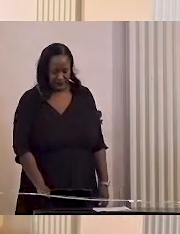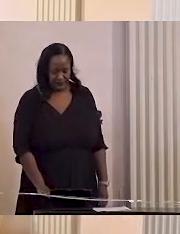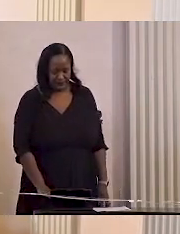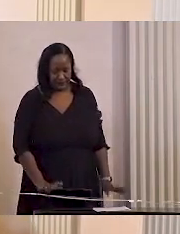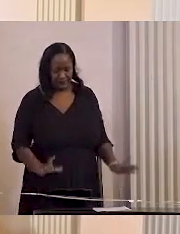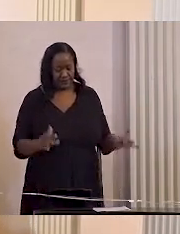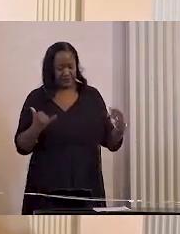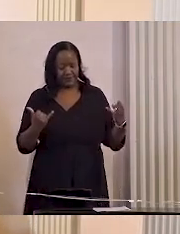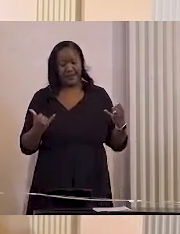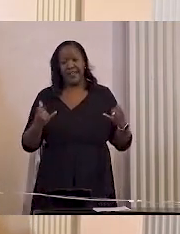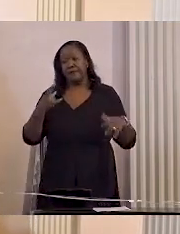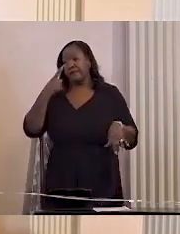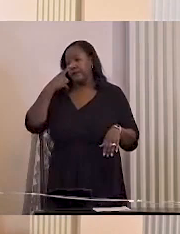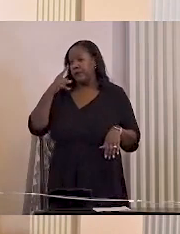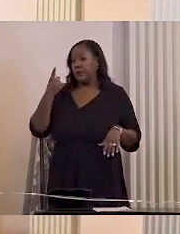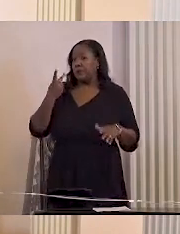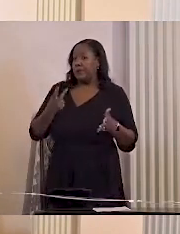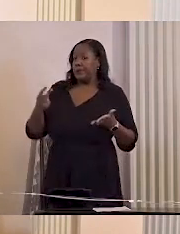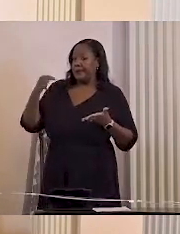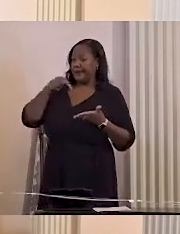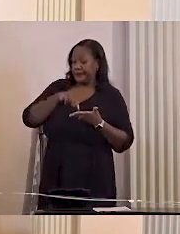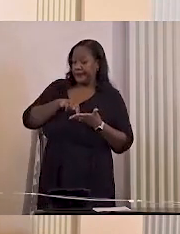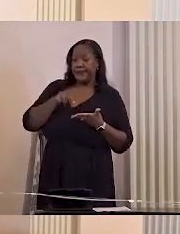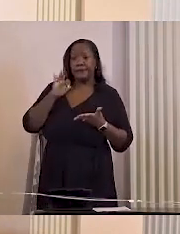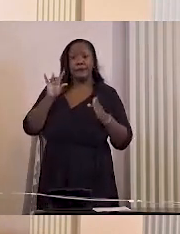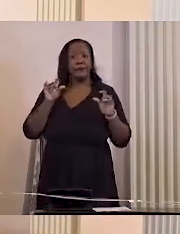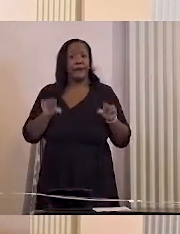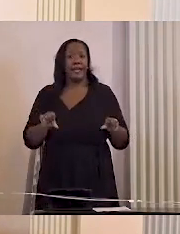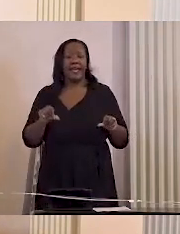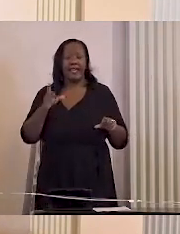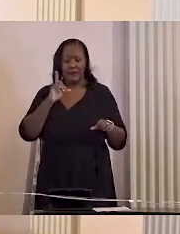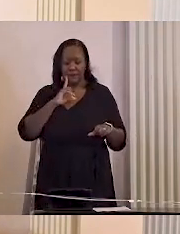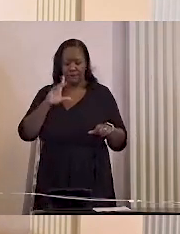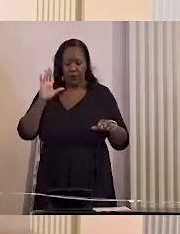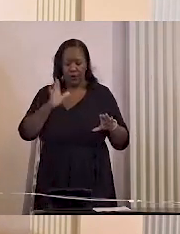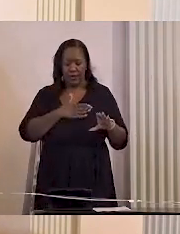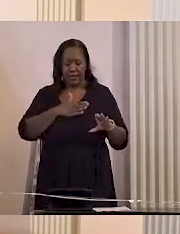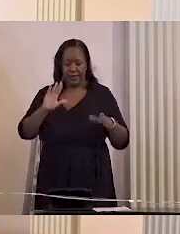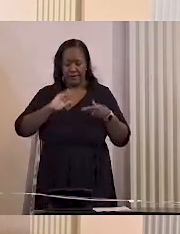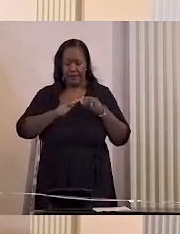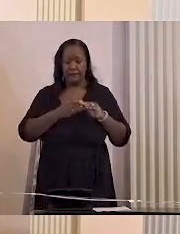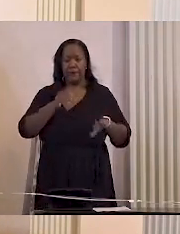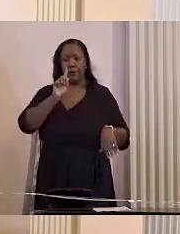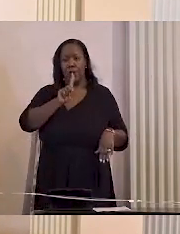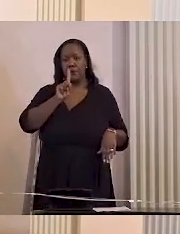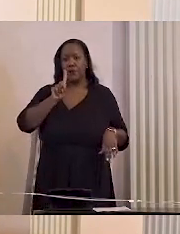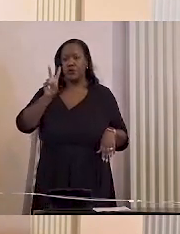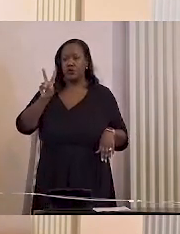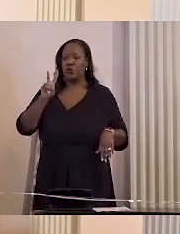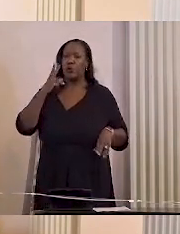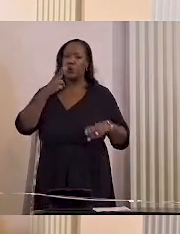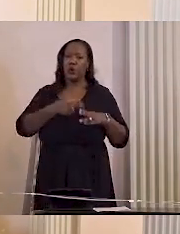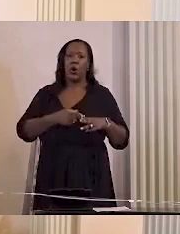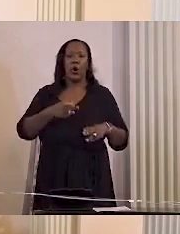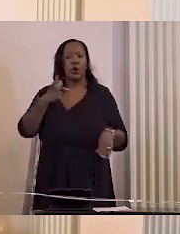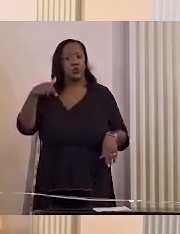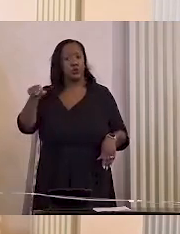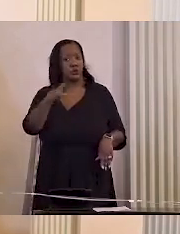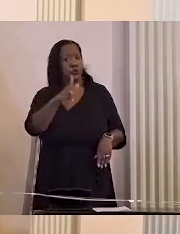And now, if you would rise in body or spirit for hymn 112, Do You Hear?